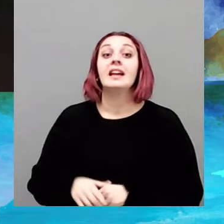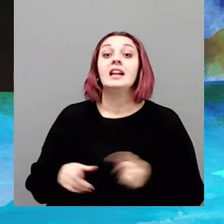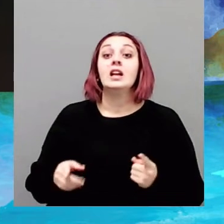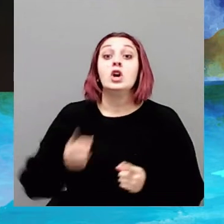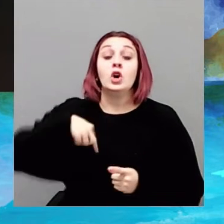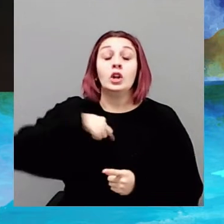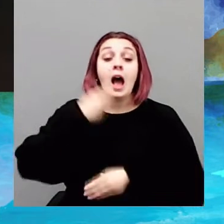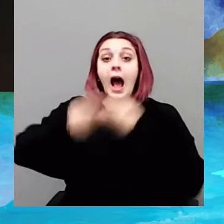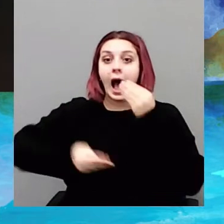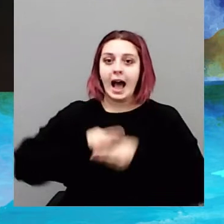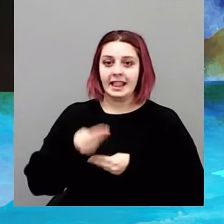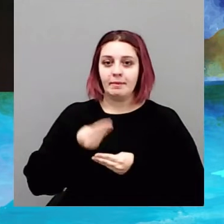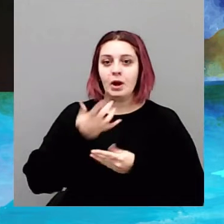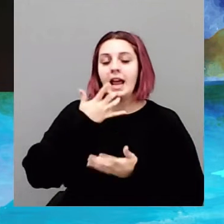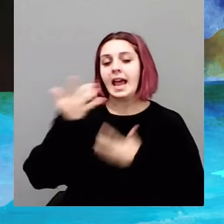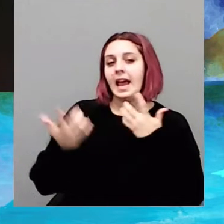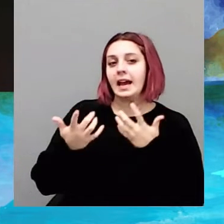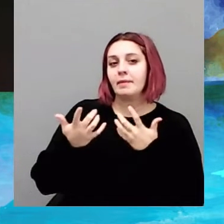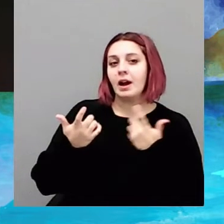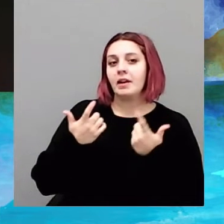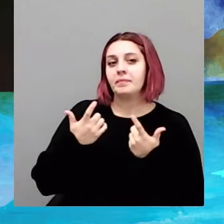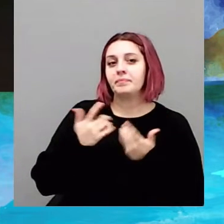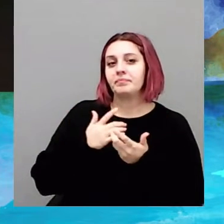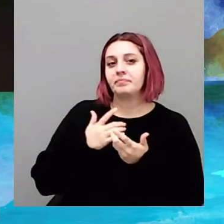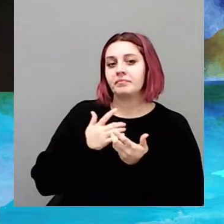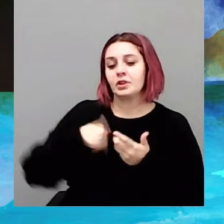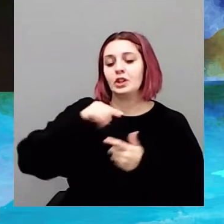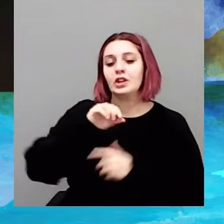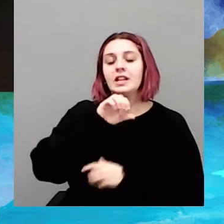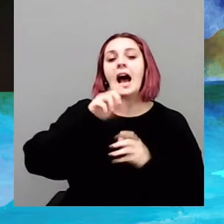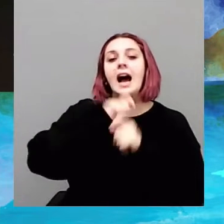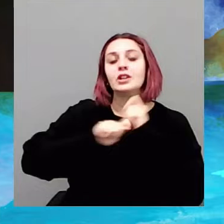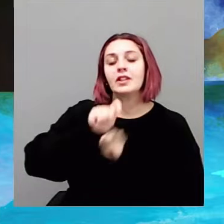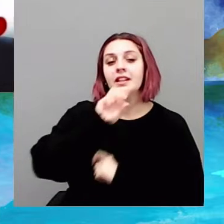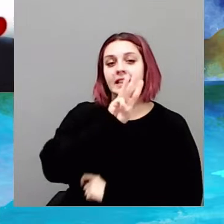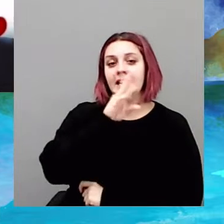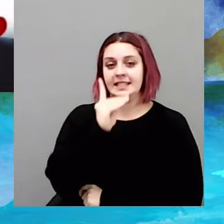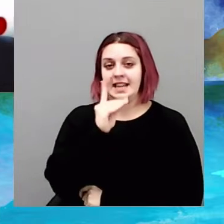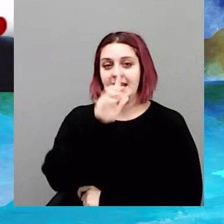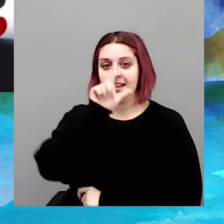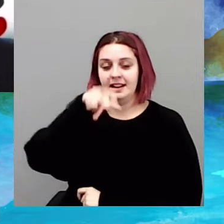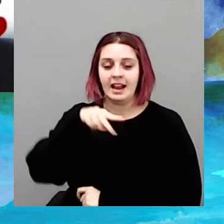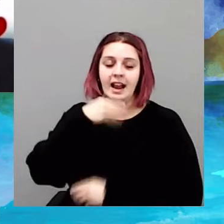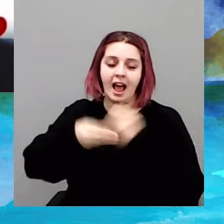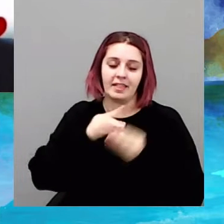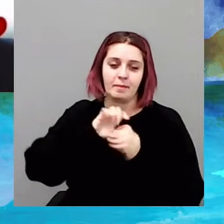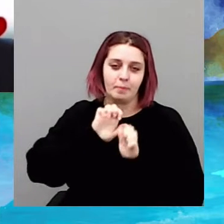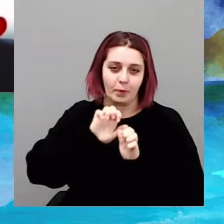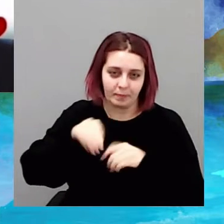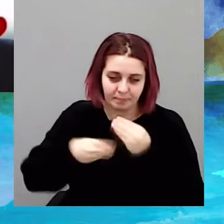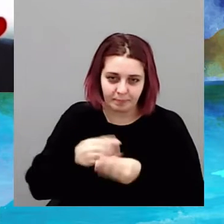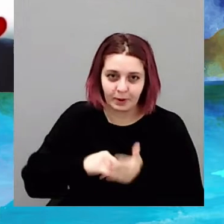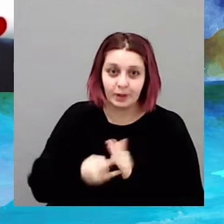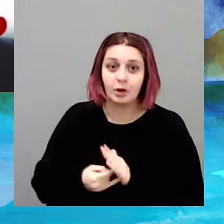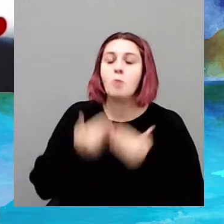society. So this is just one of the examples that we've done in our association, 3D LAN. Thank you very